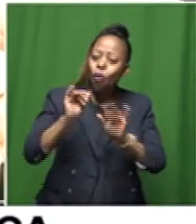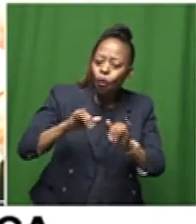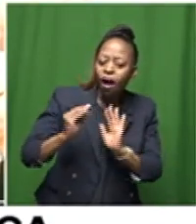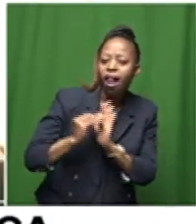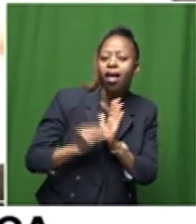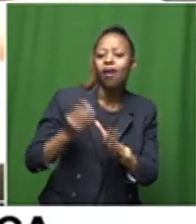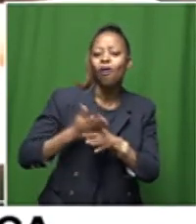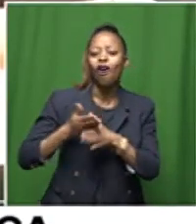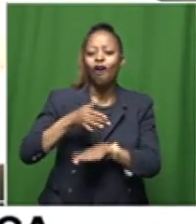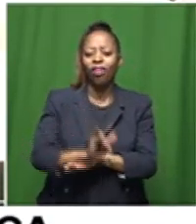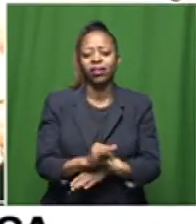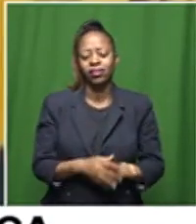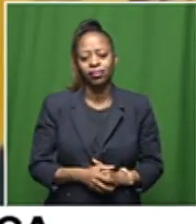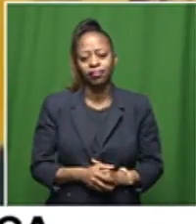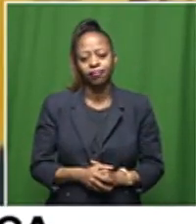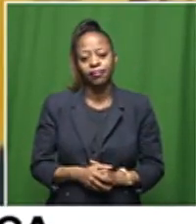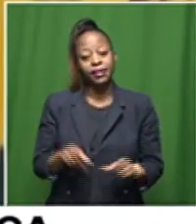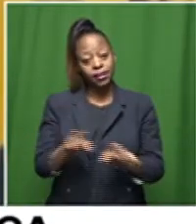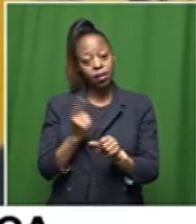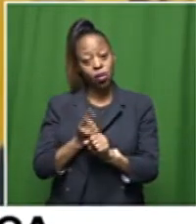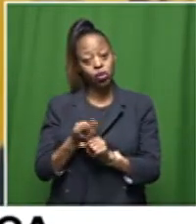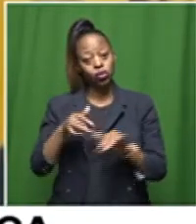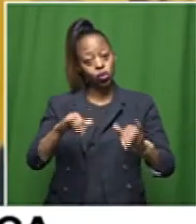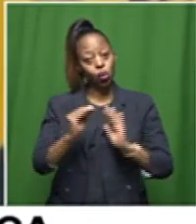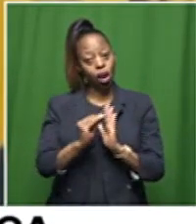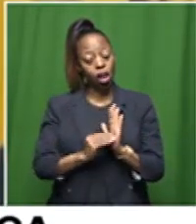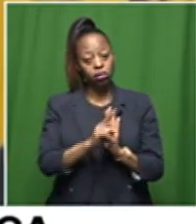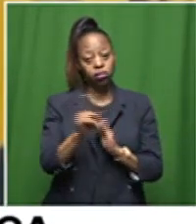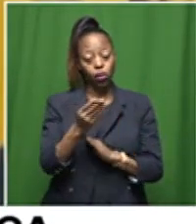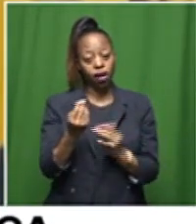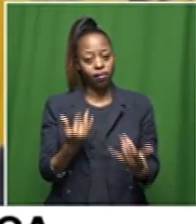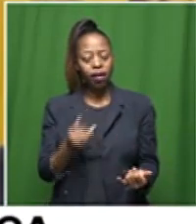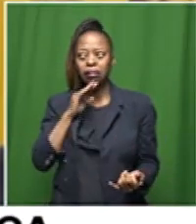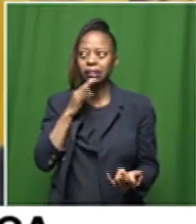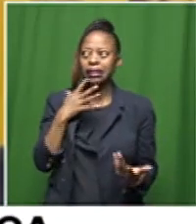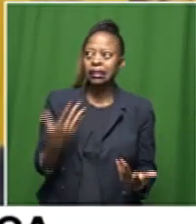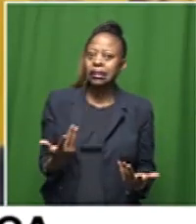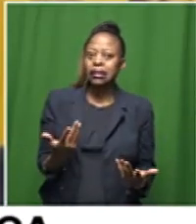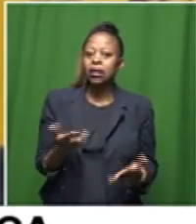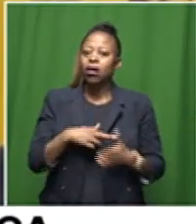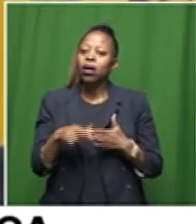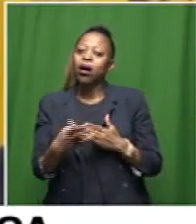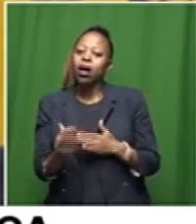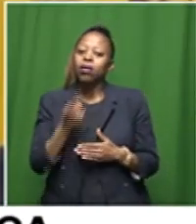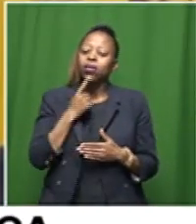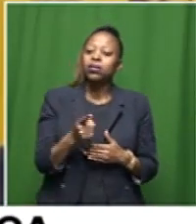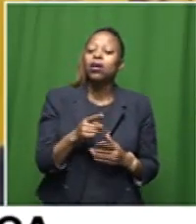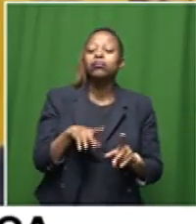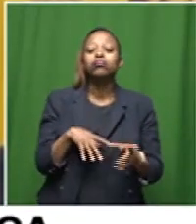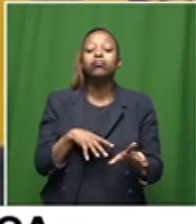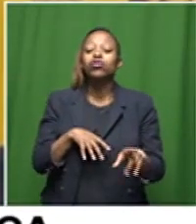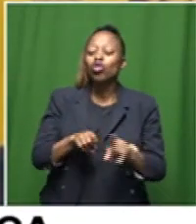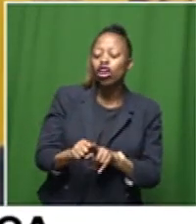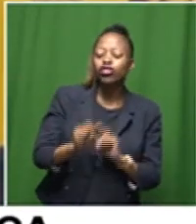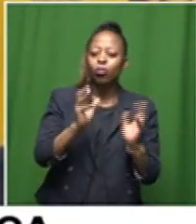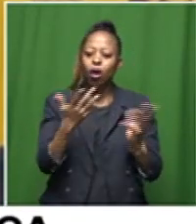that we do have. With respect to the waiting list that you currently do you have an outline maybe of how far back that is? I know